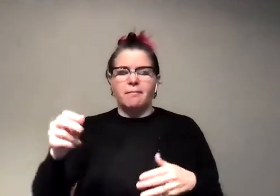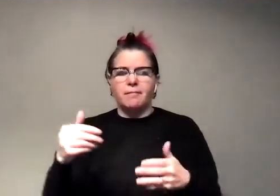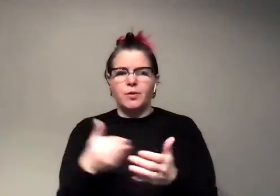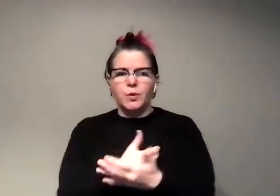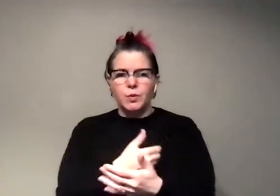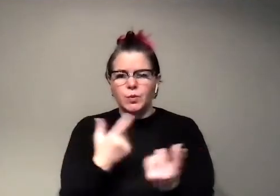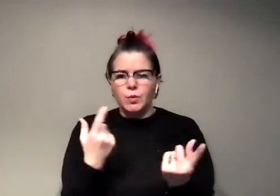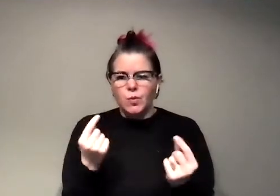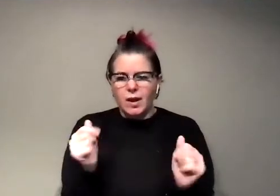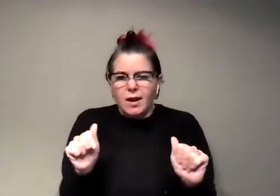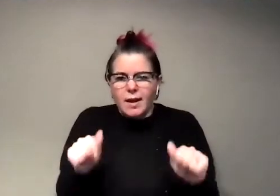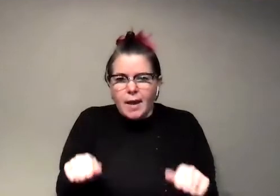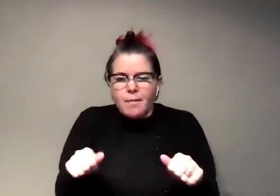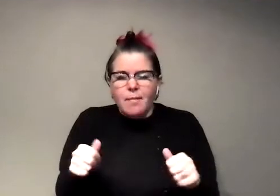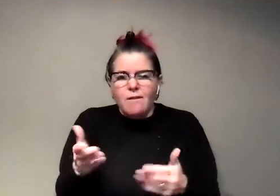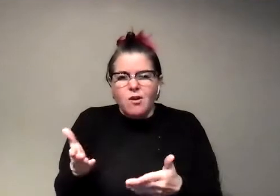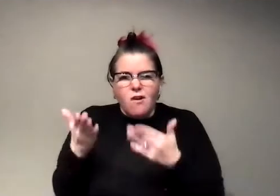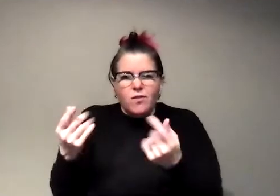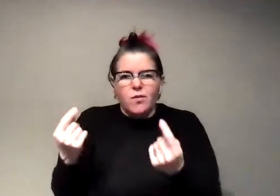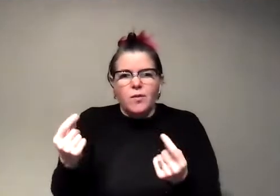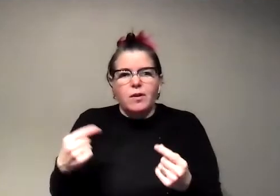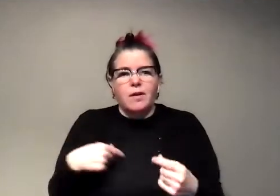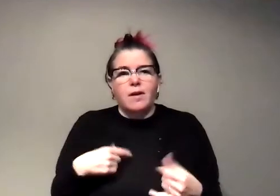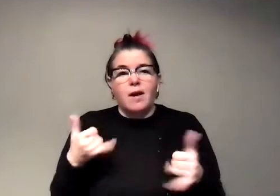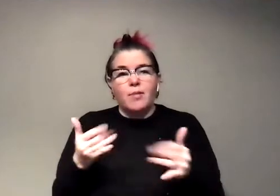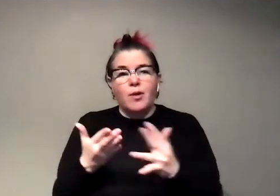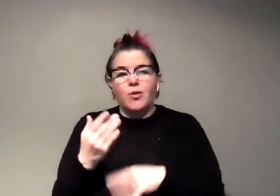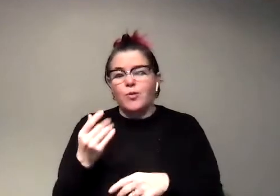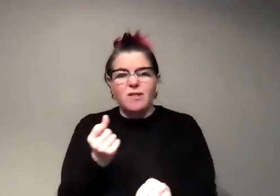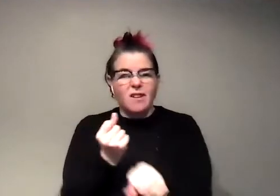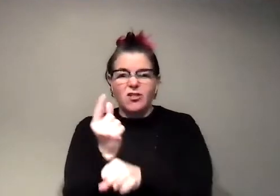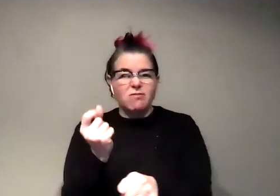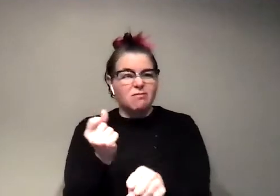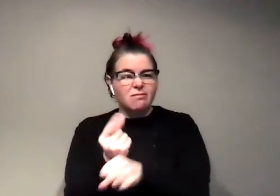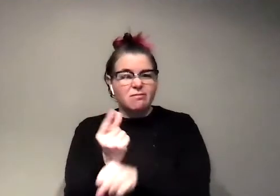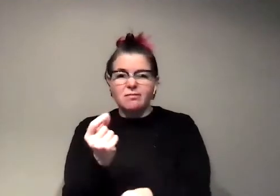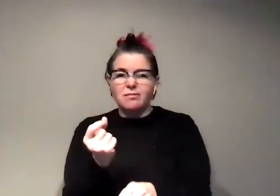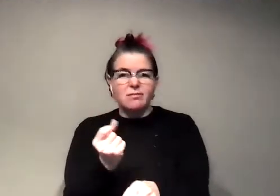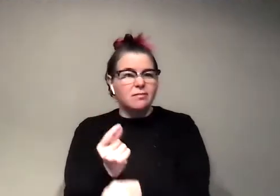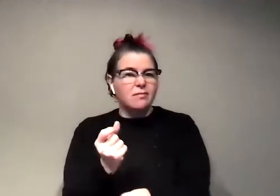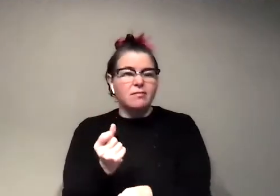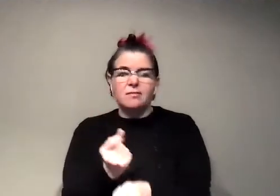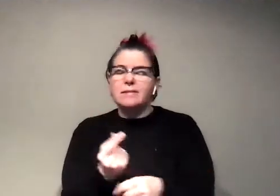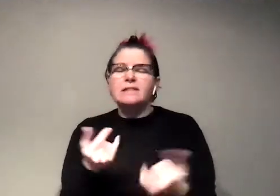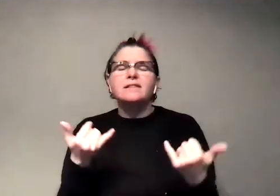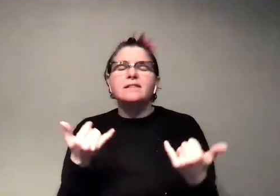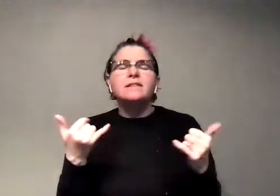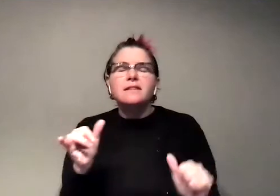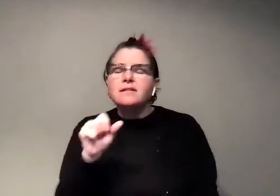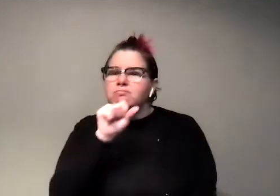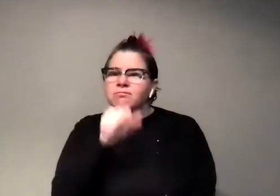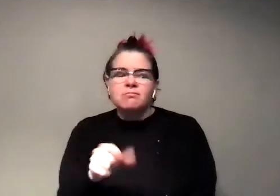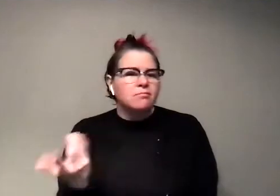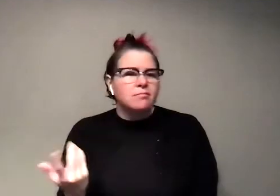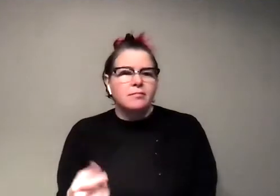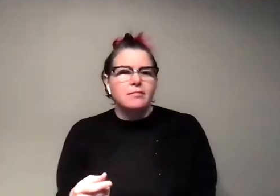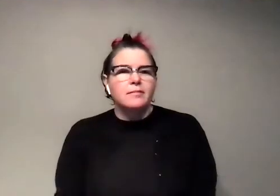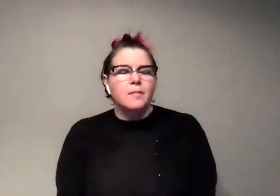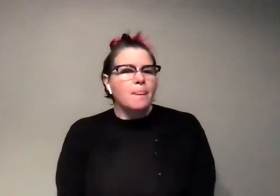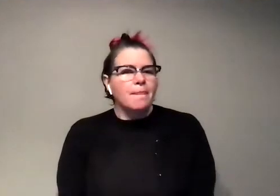it like offers. I play through it at least once a year, and it's still fantastic. And not a lot